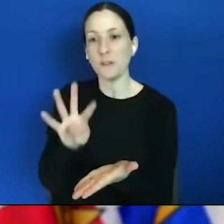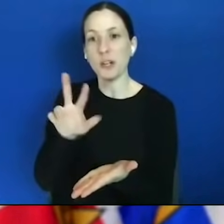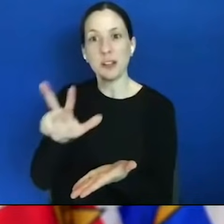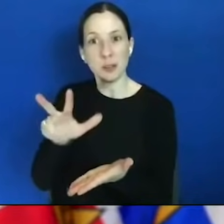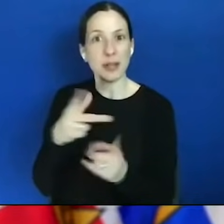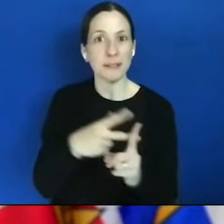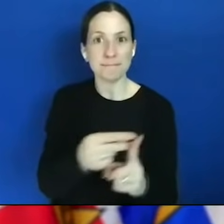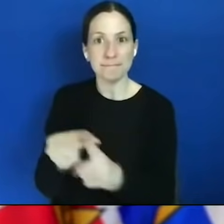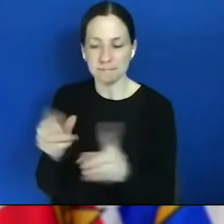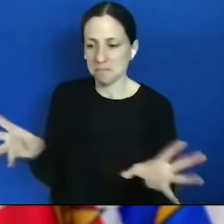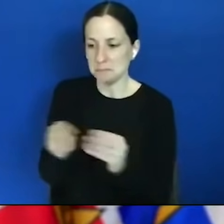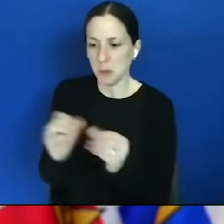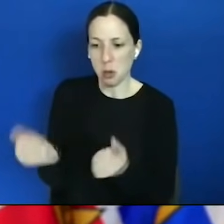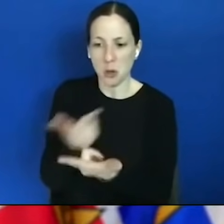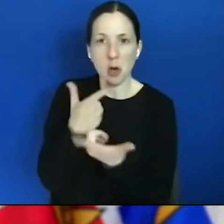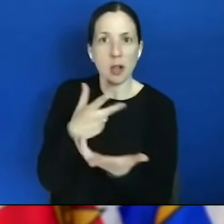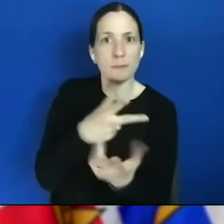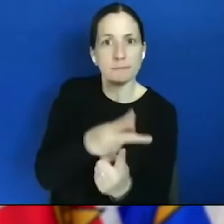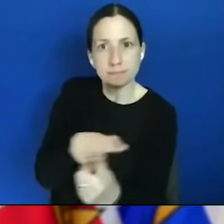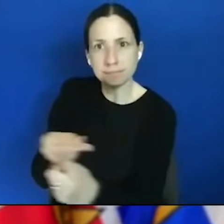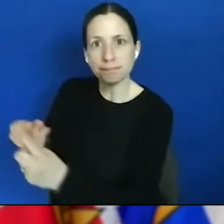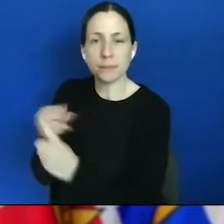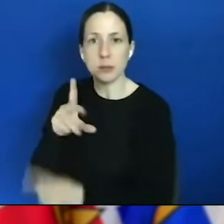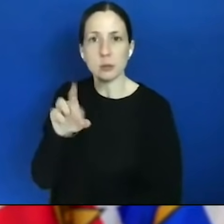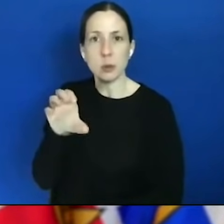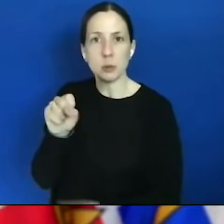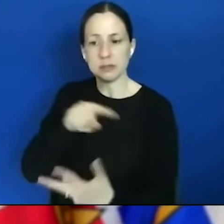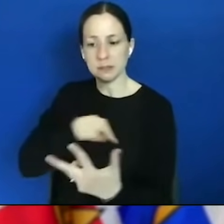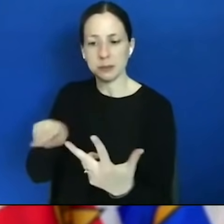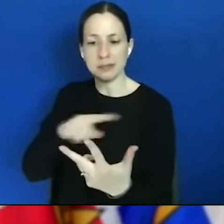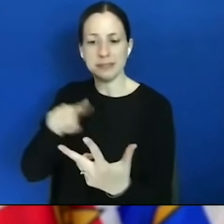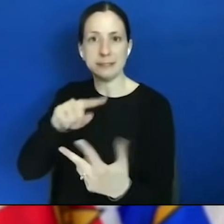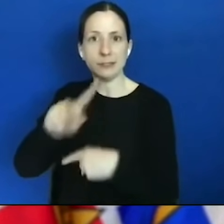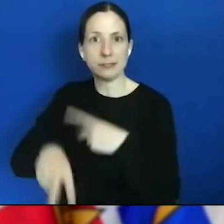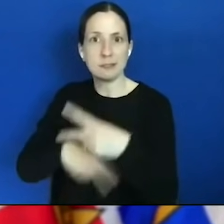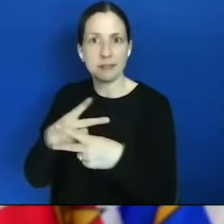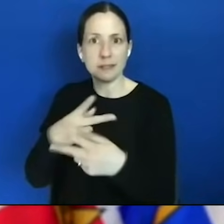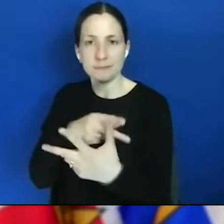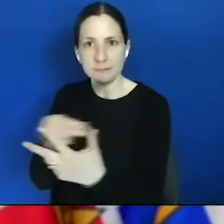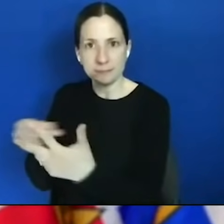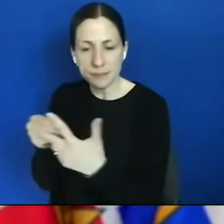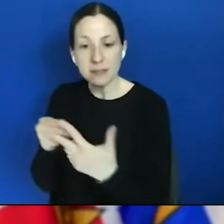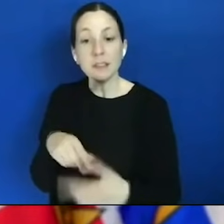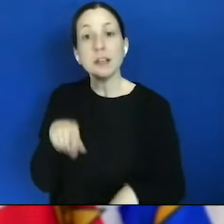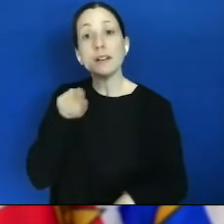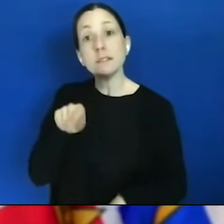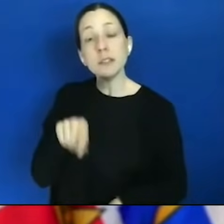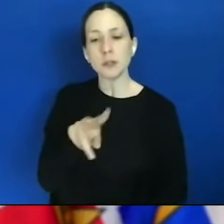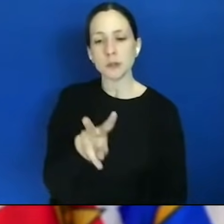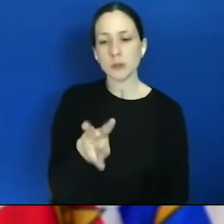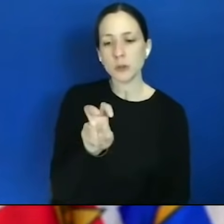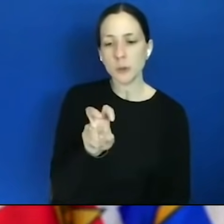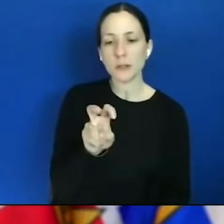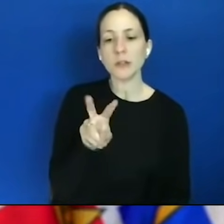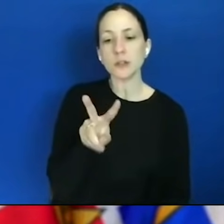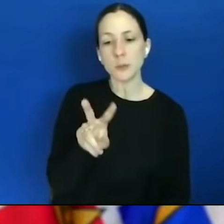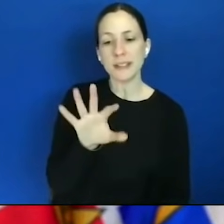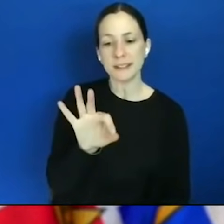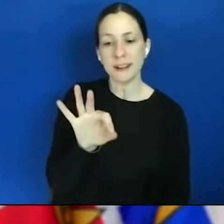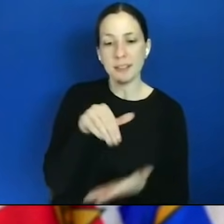3,104,143 doses of all three of our COVID-19 vaccines have been administered in British Columbia. Of those,